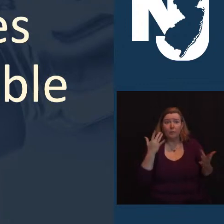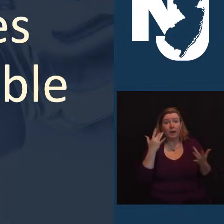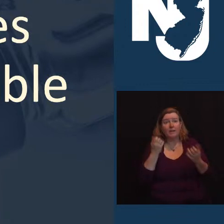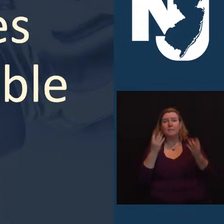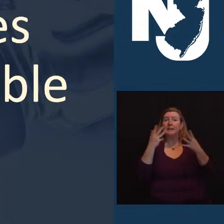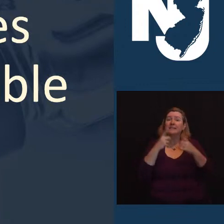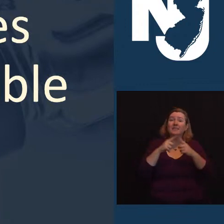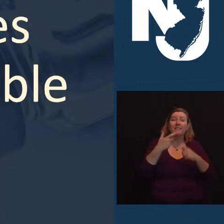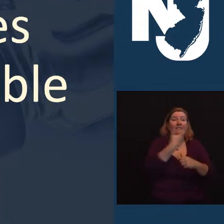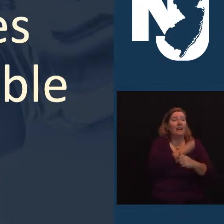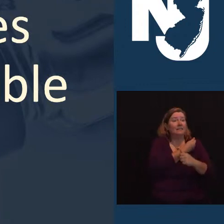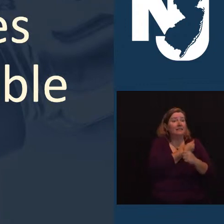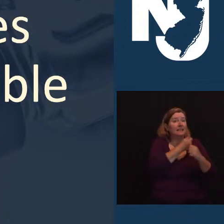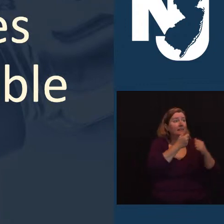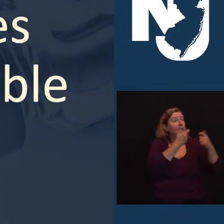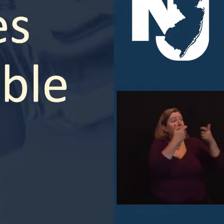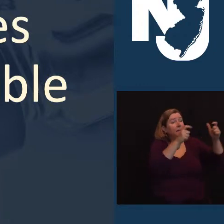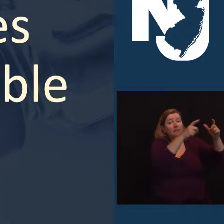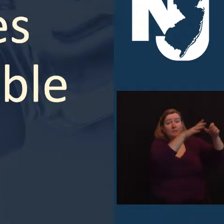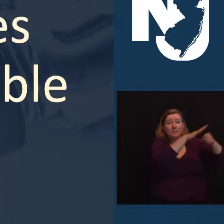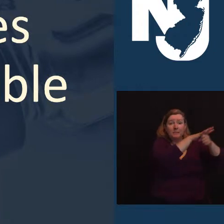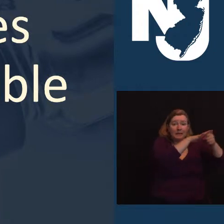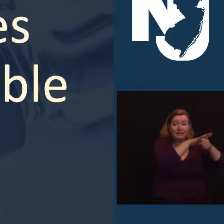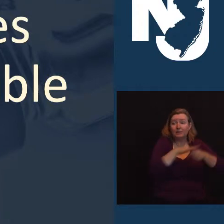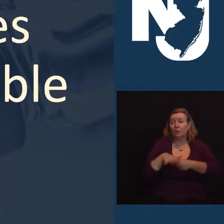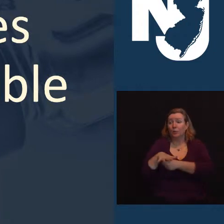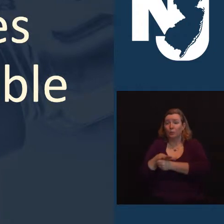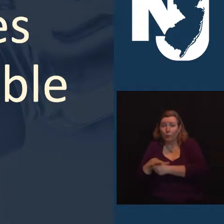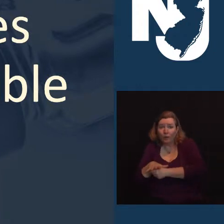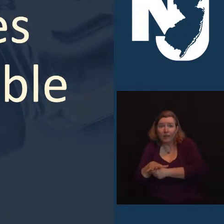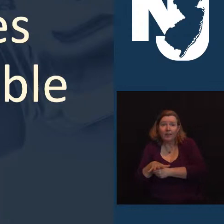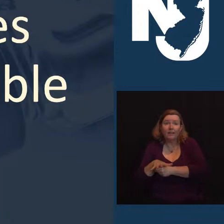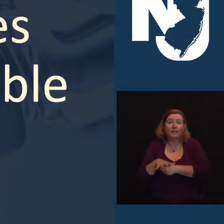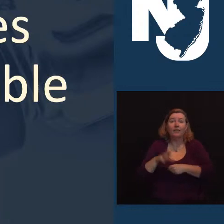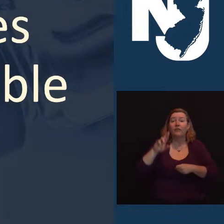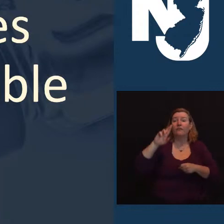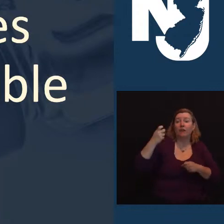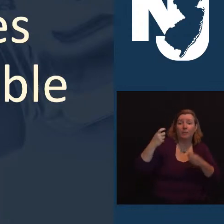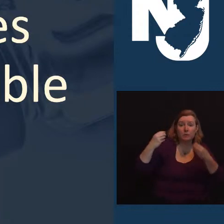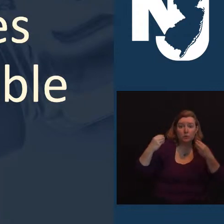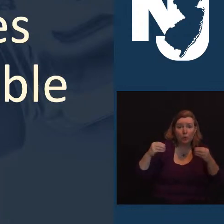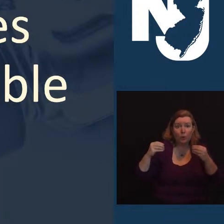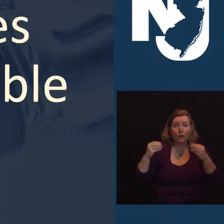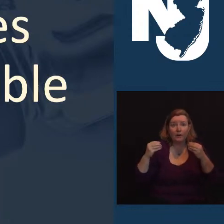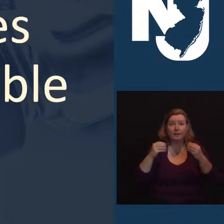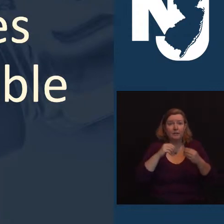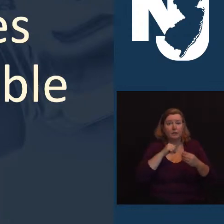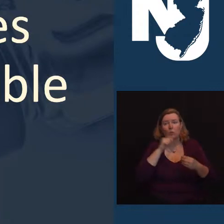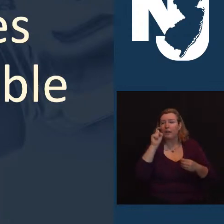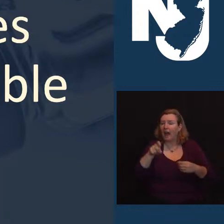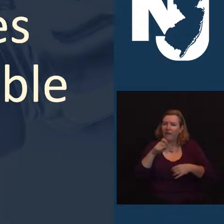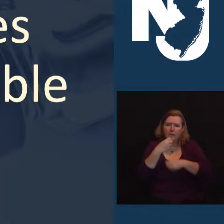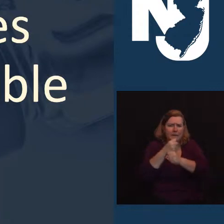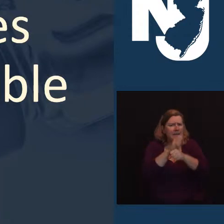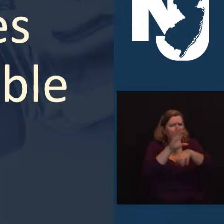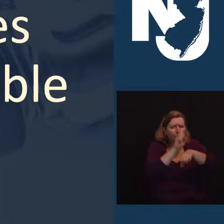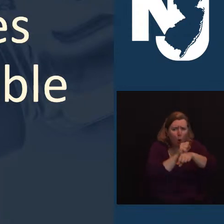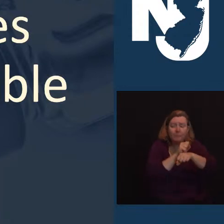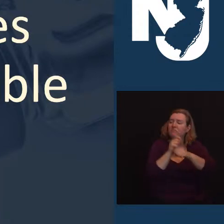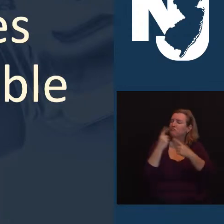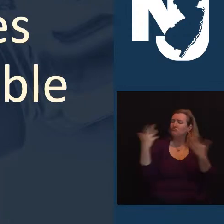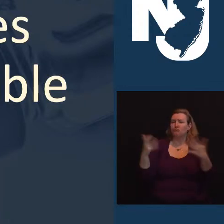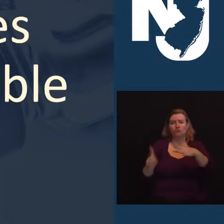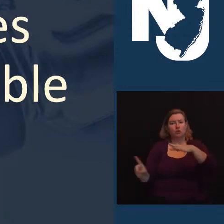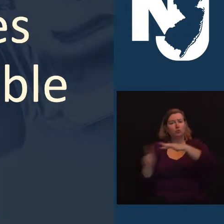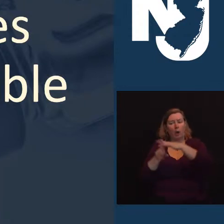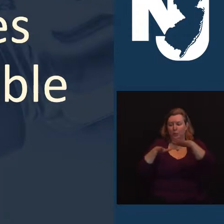sites to local pharmacies, are accepting folks for no appointment walk-up vaccinations, we can quickly expand the number